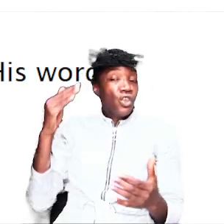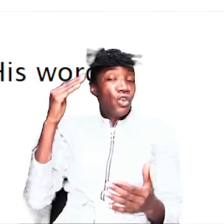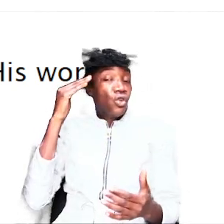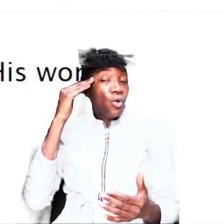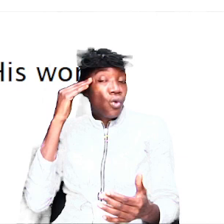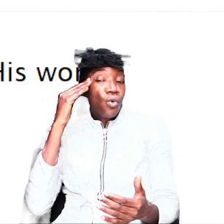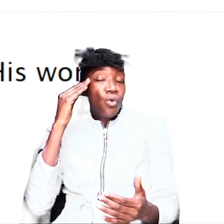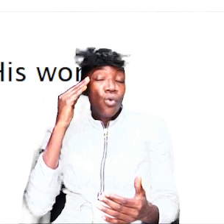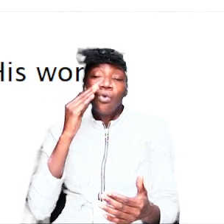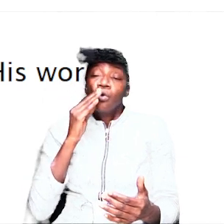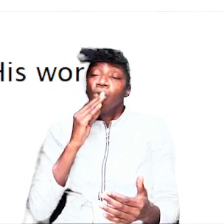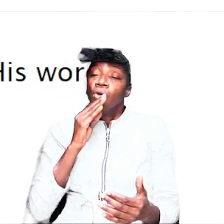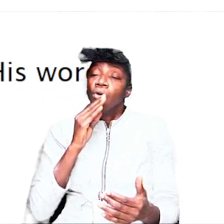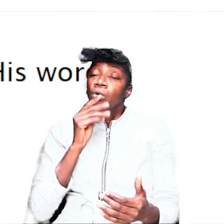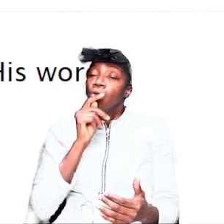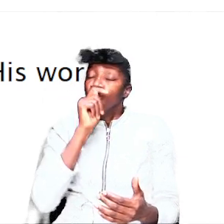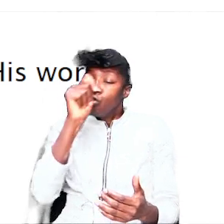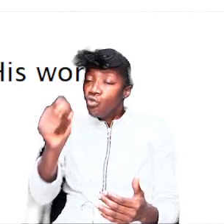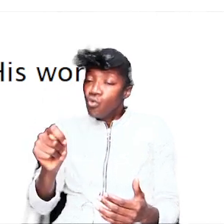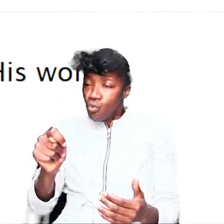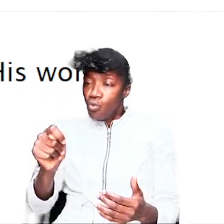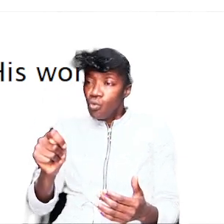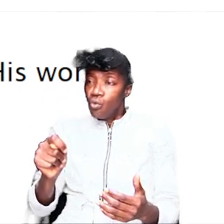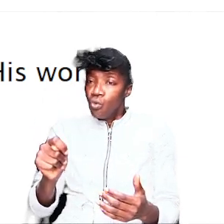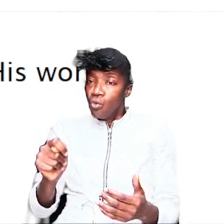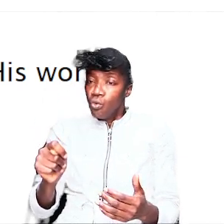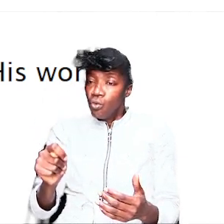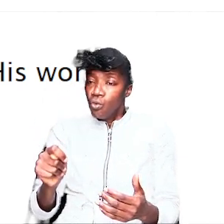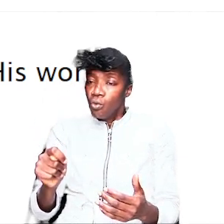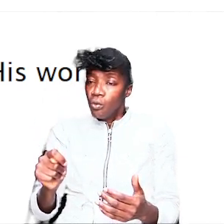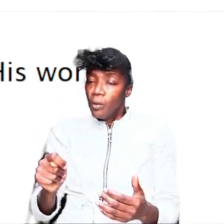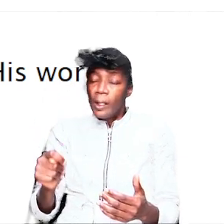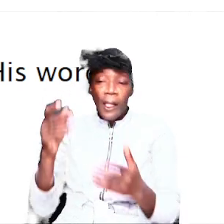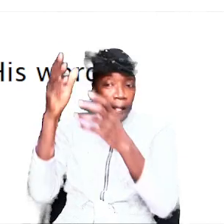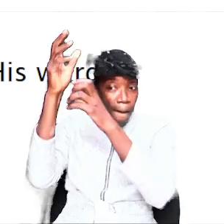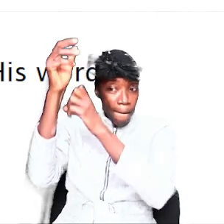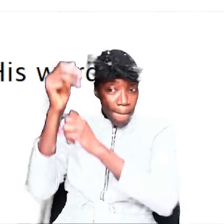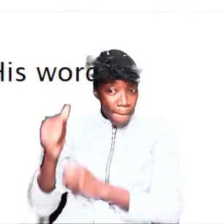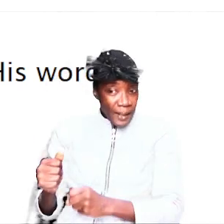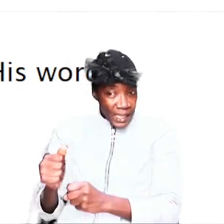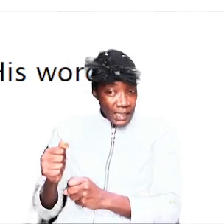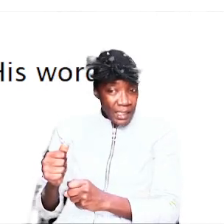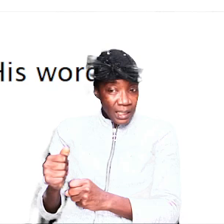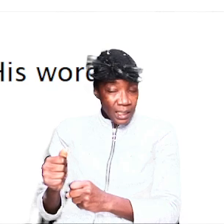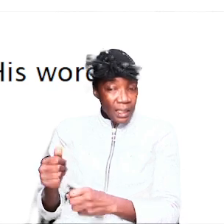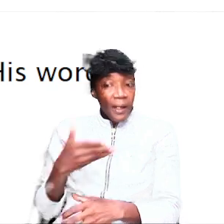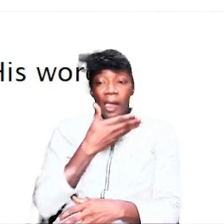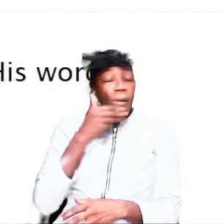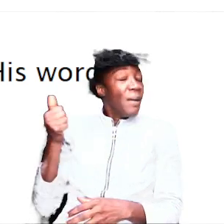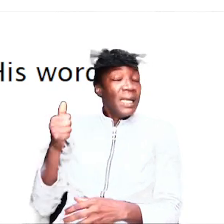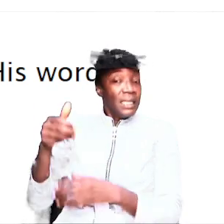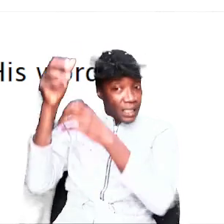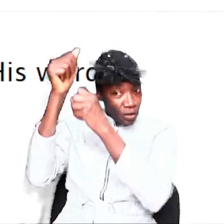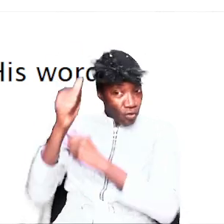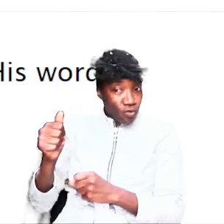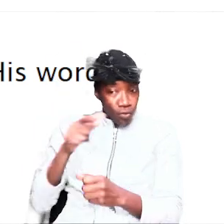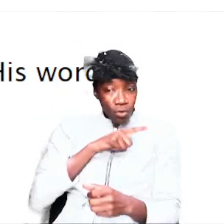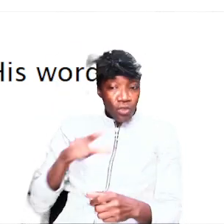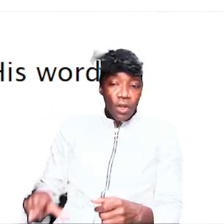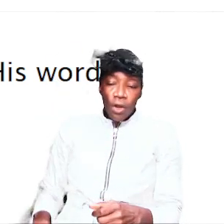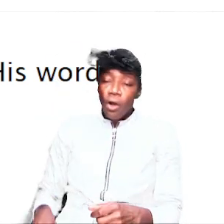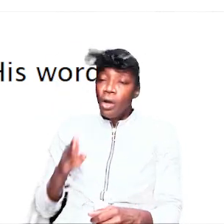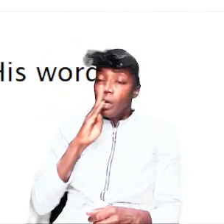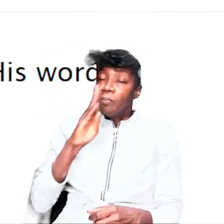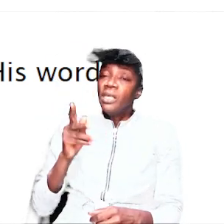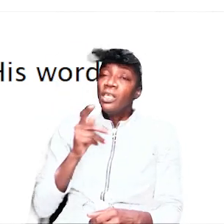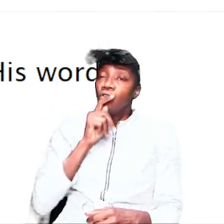we're going against established principles. It is best to trust the Lord and remain true to